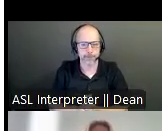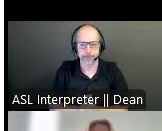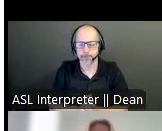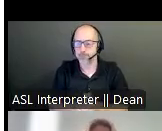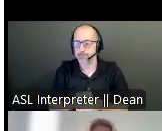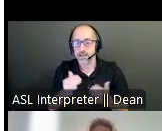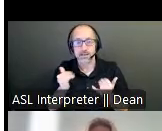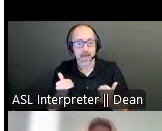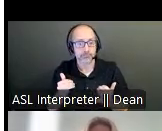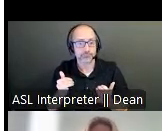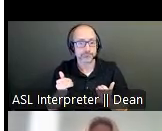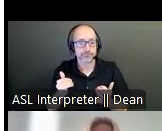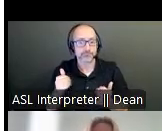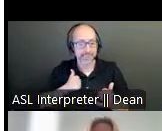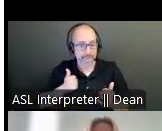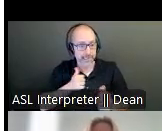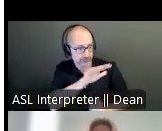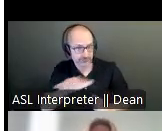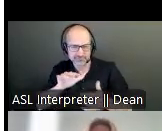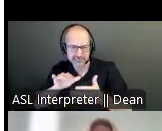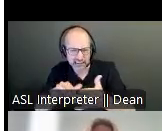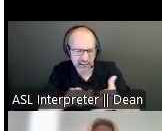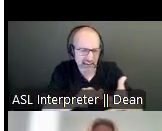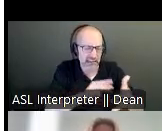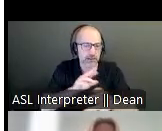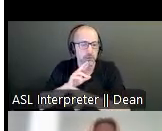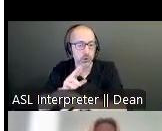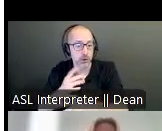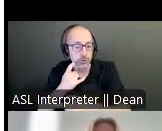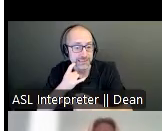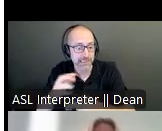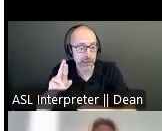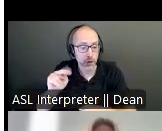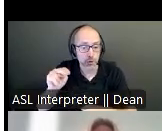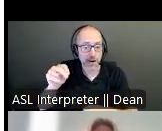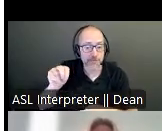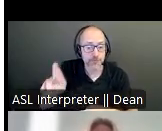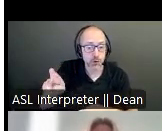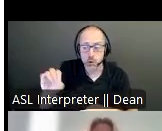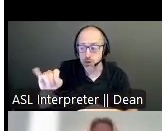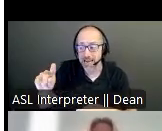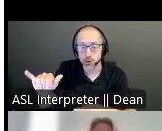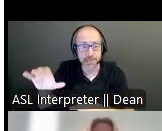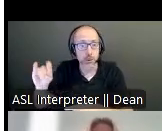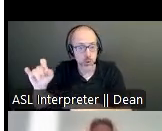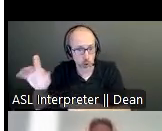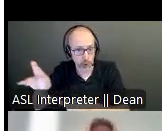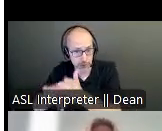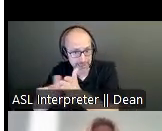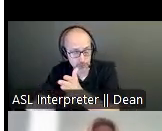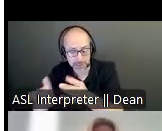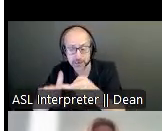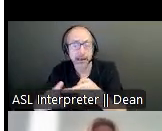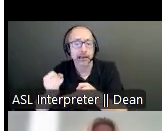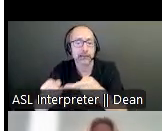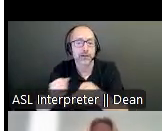According to Canadian studies and reports, including the recent Renfrew County Coroner's Inquest and the final report for the Mass